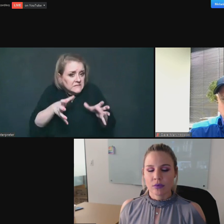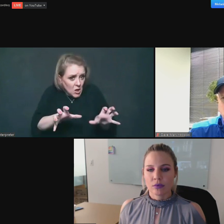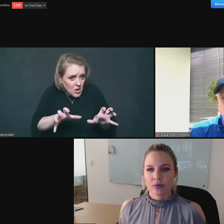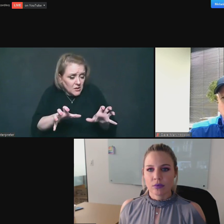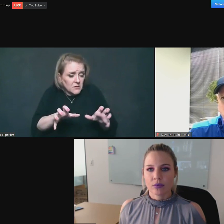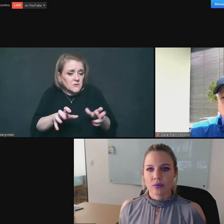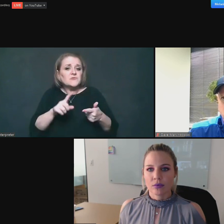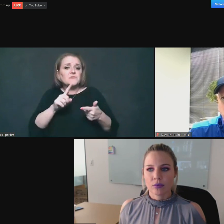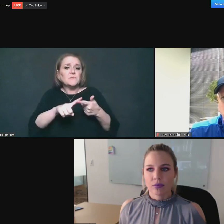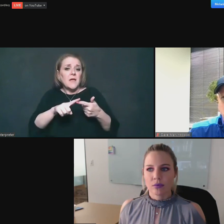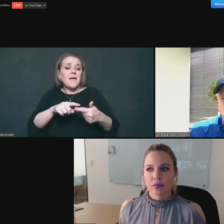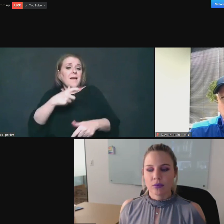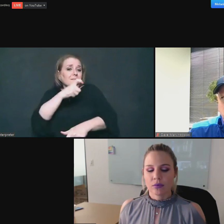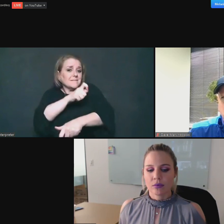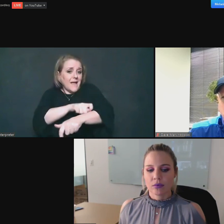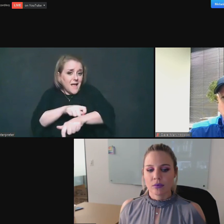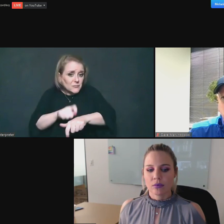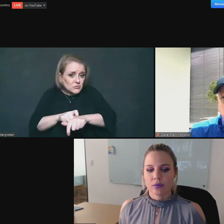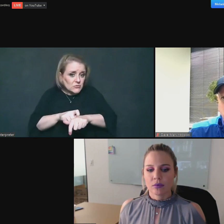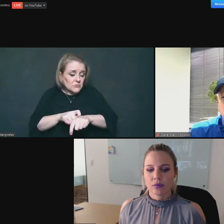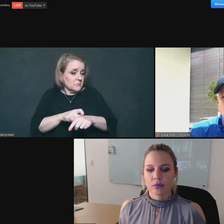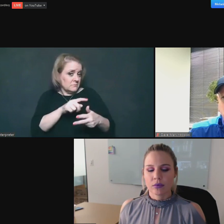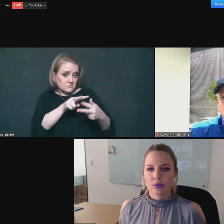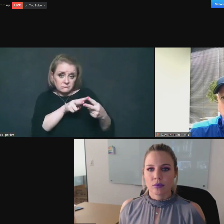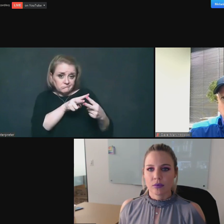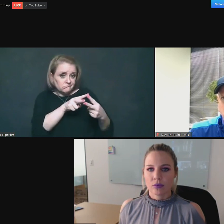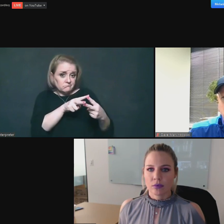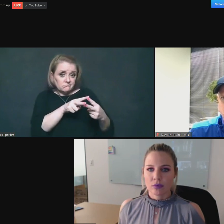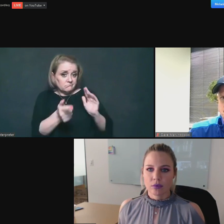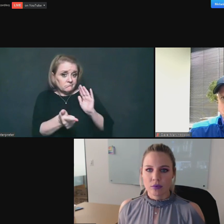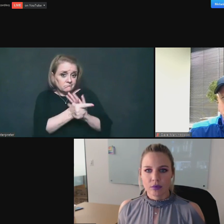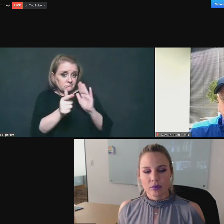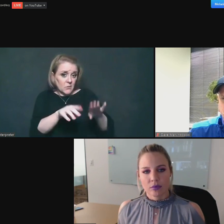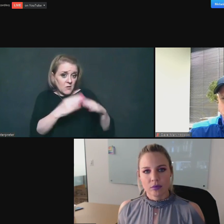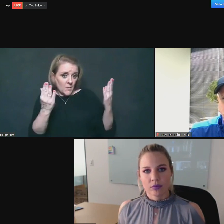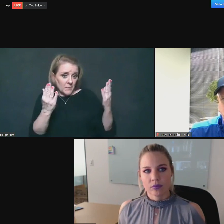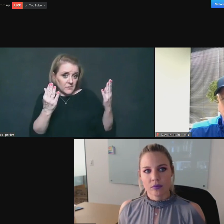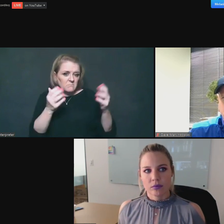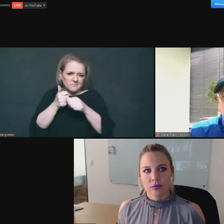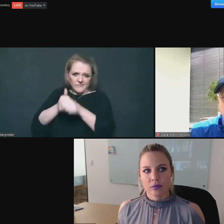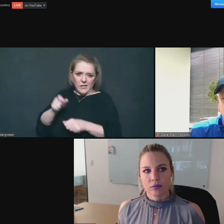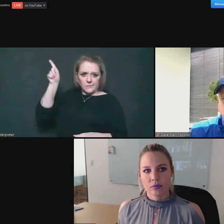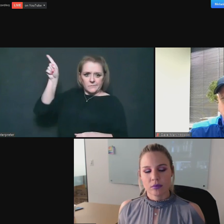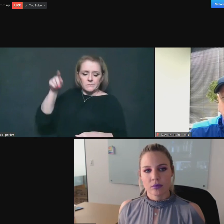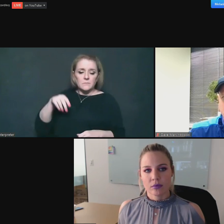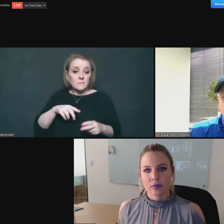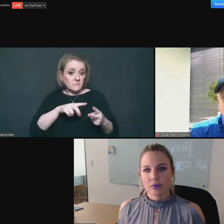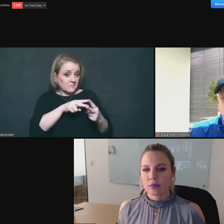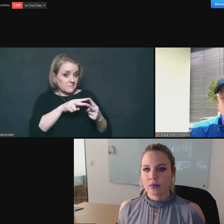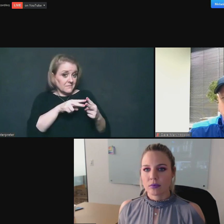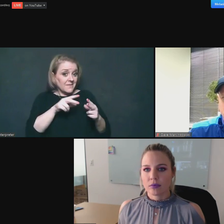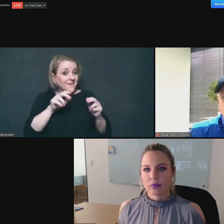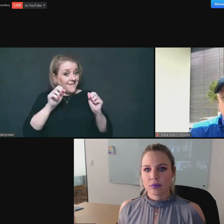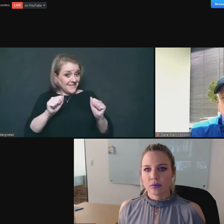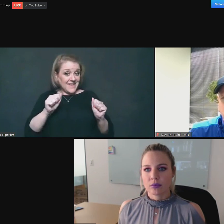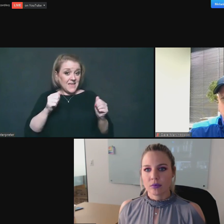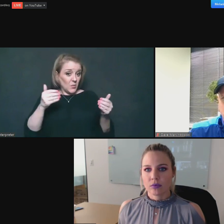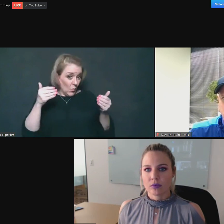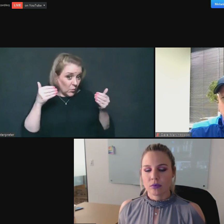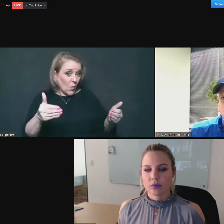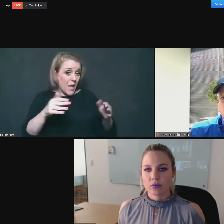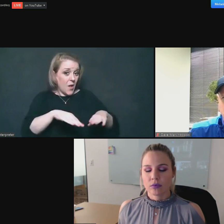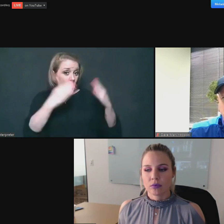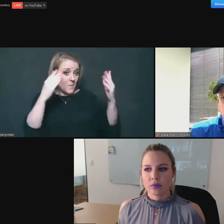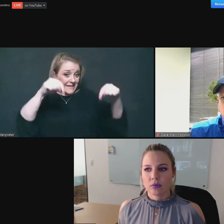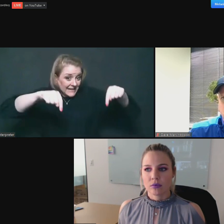shops, they are now not allowed to open according to the governor, but can they open here in Lubbock if they're following guidelines, or